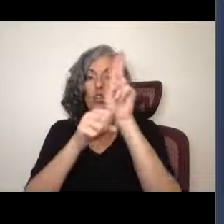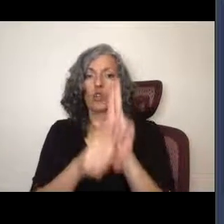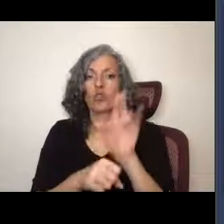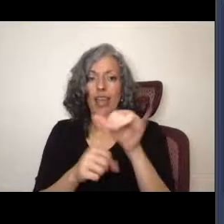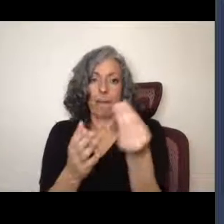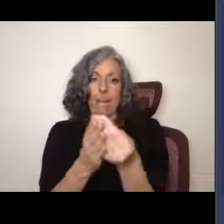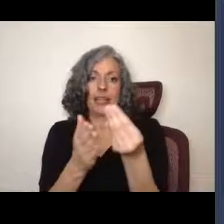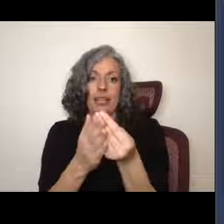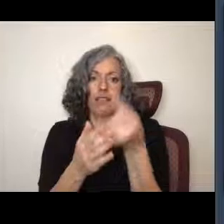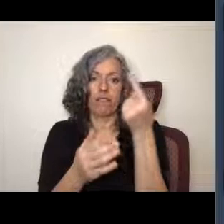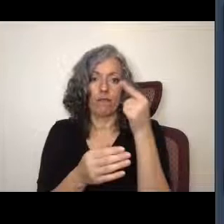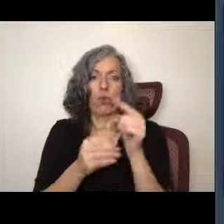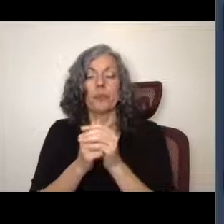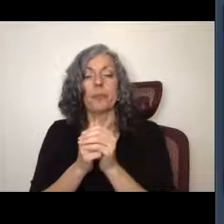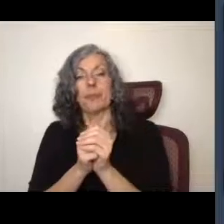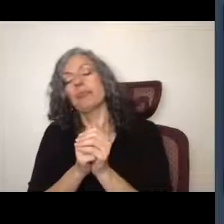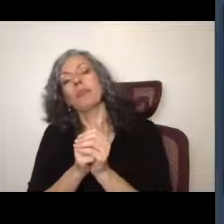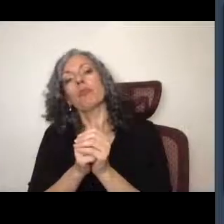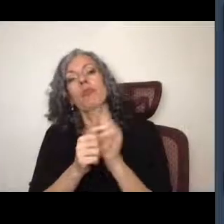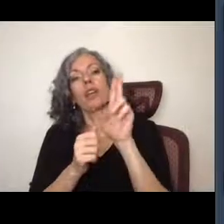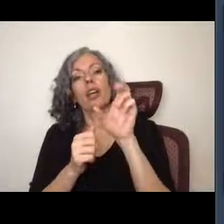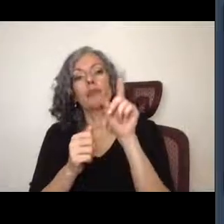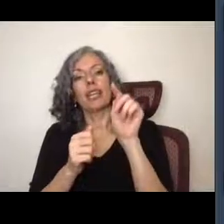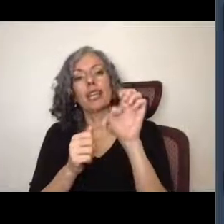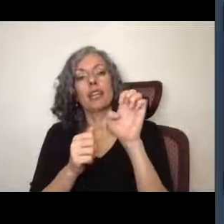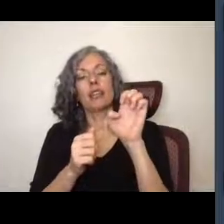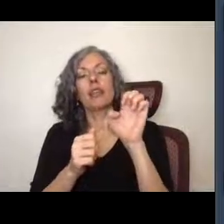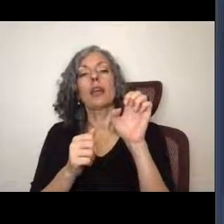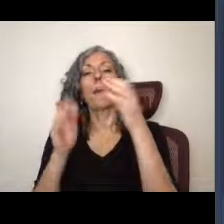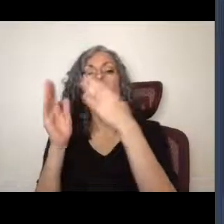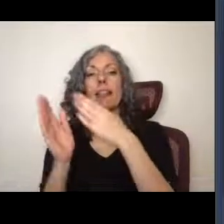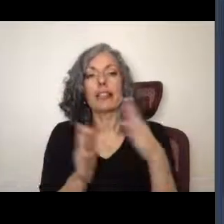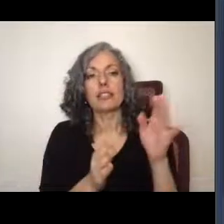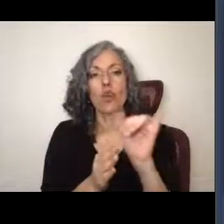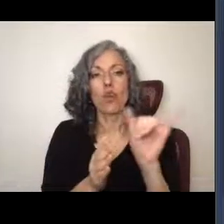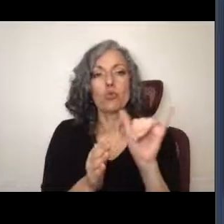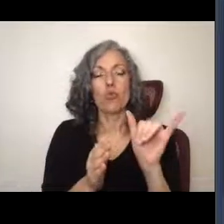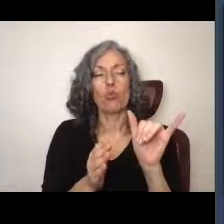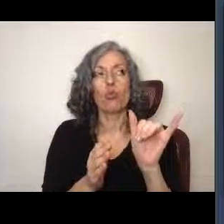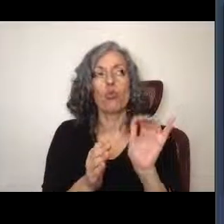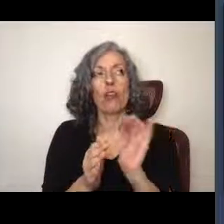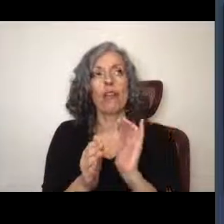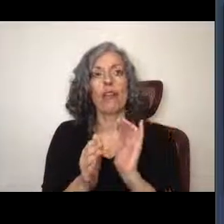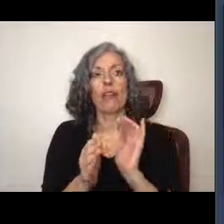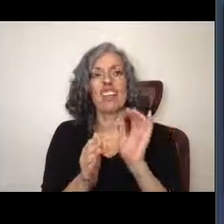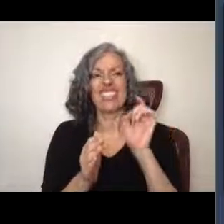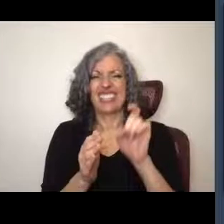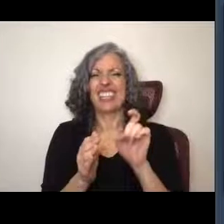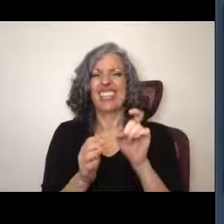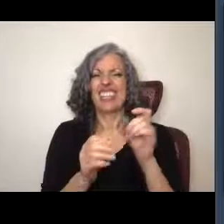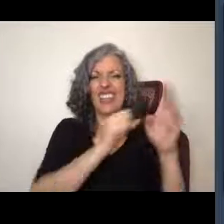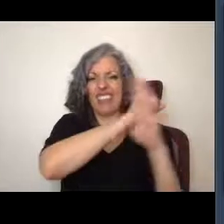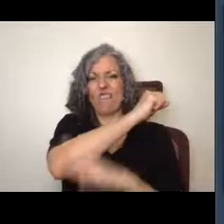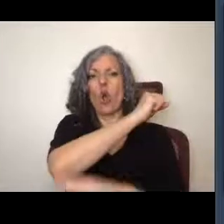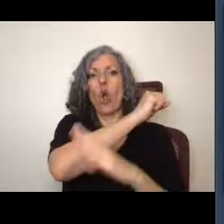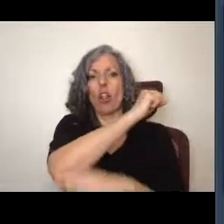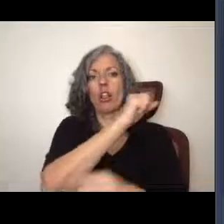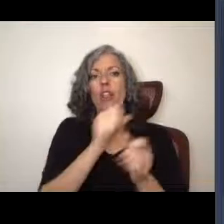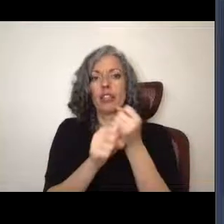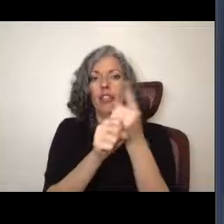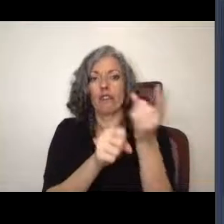to actually update our plans. Also, our specs and plans require an update every fall, so we need to upgrade